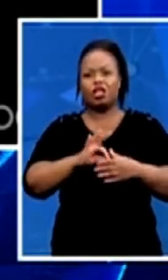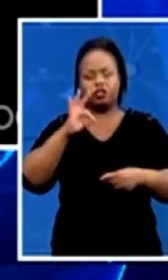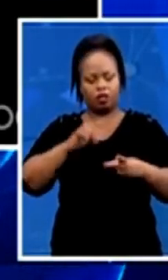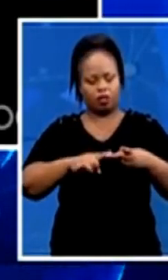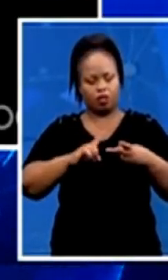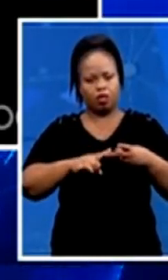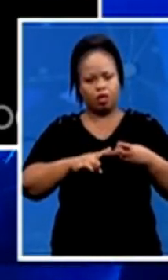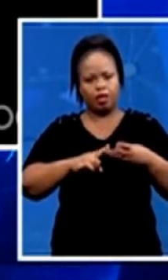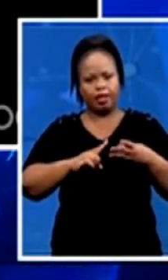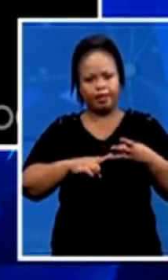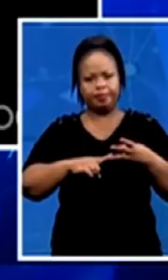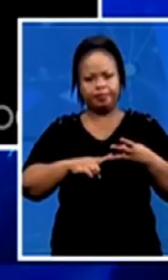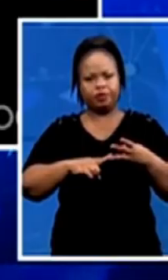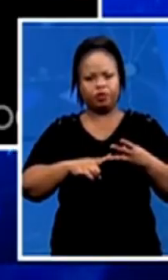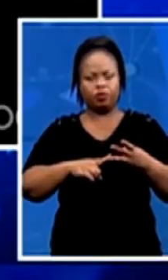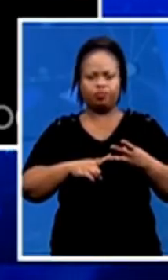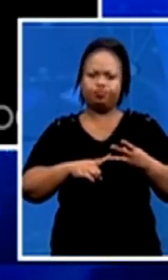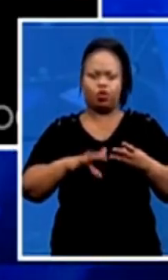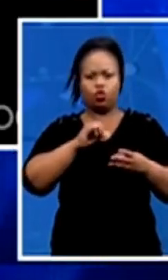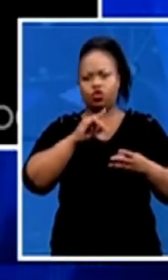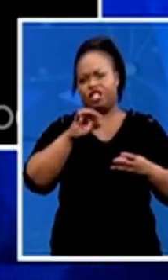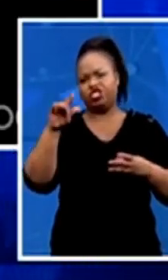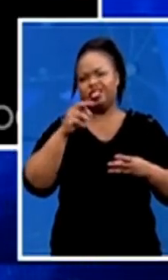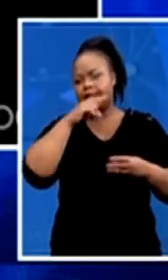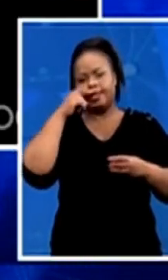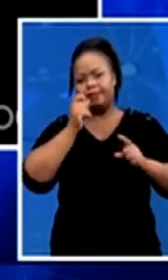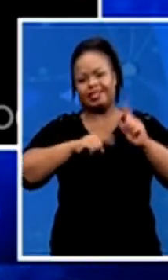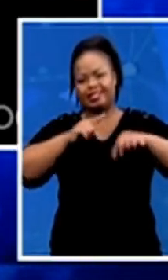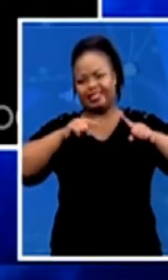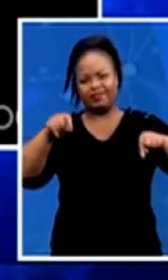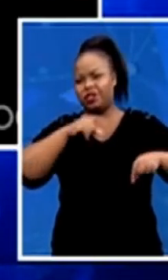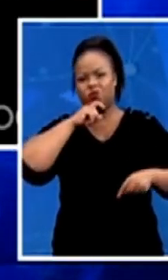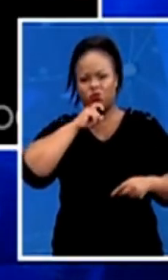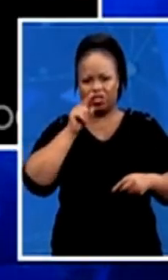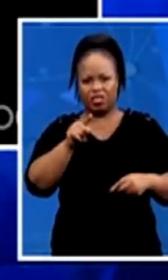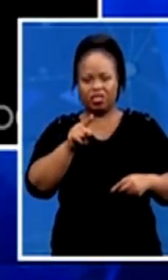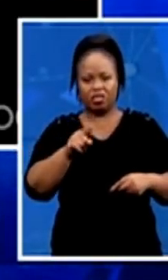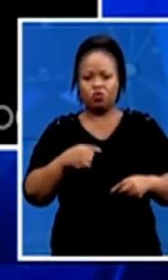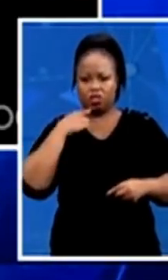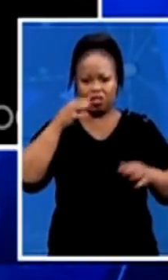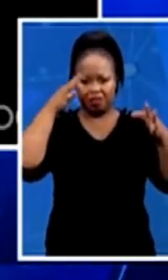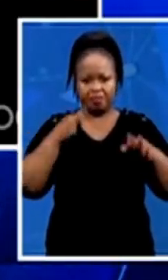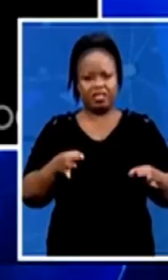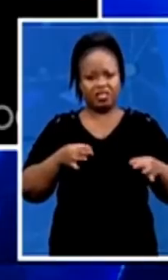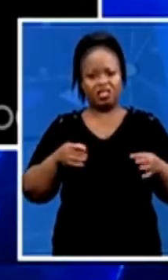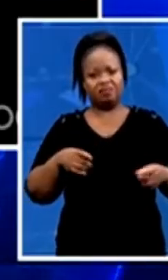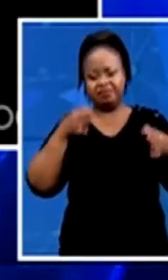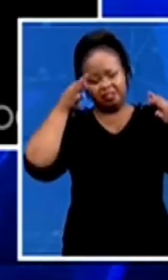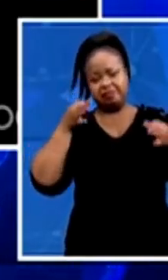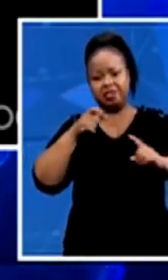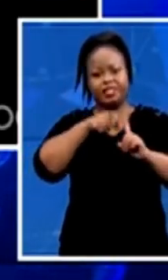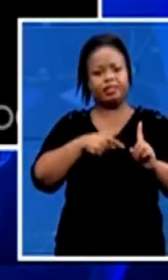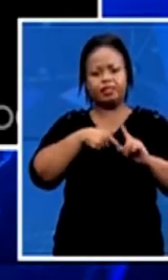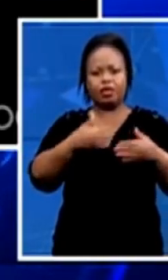condemnation, whatever you call it, estoppel. It doesn't really matter what you call it. But that can never